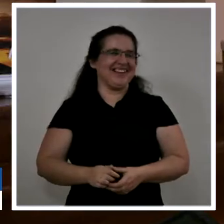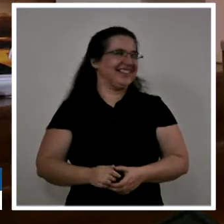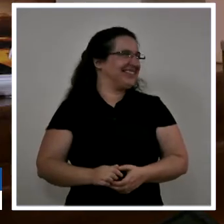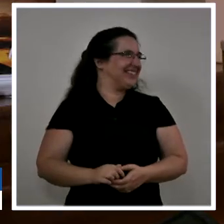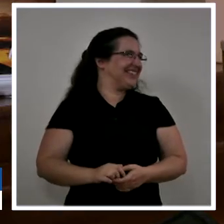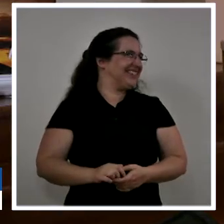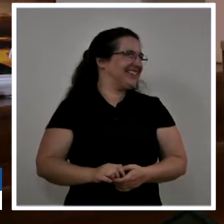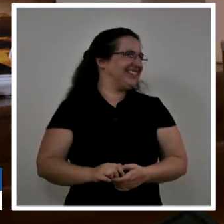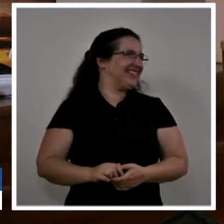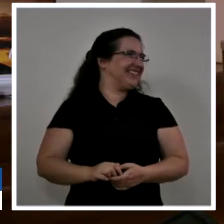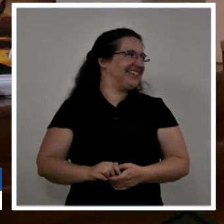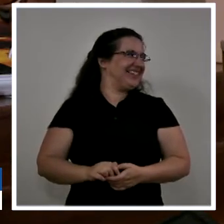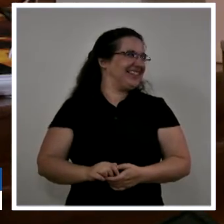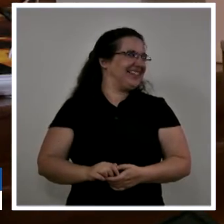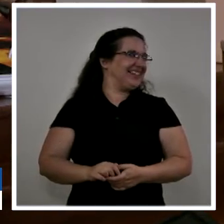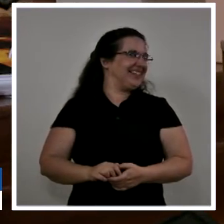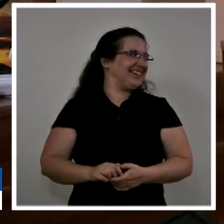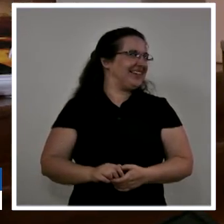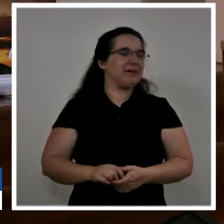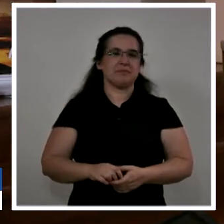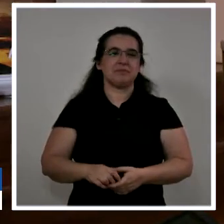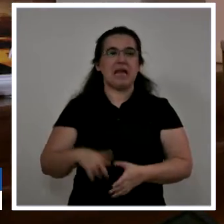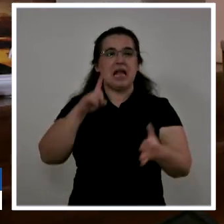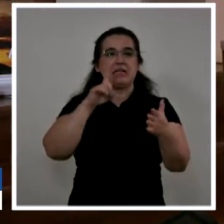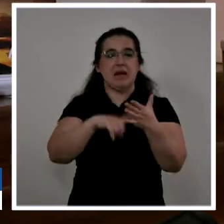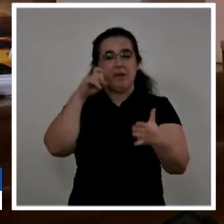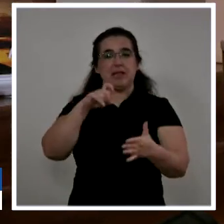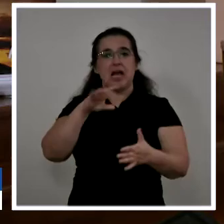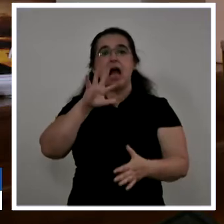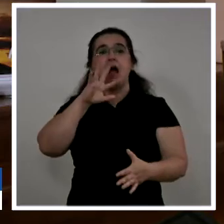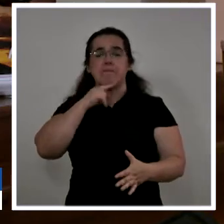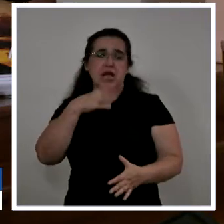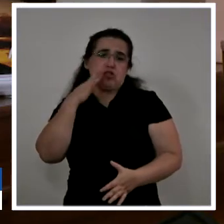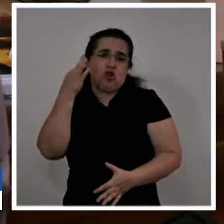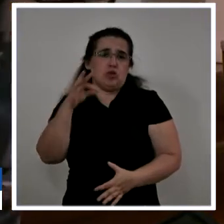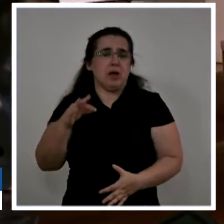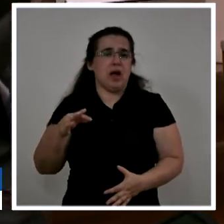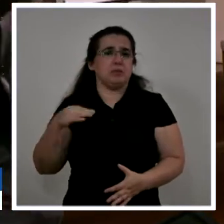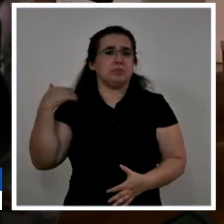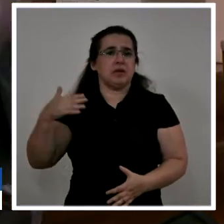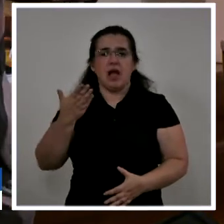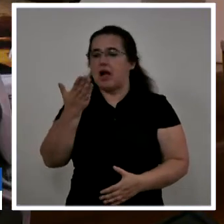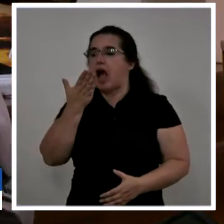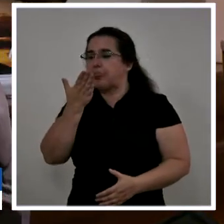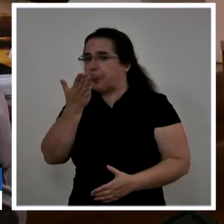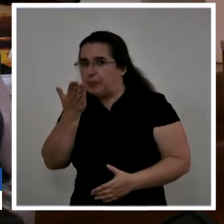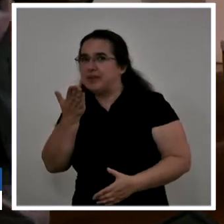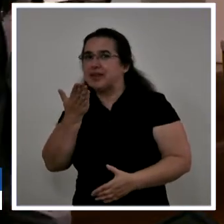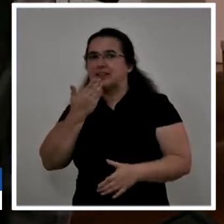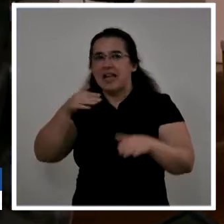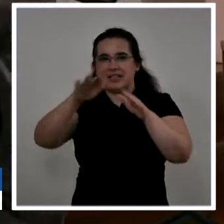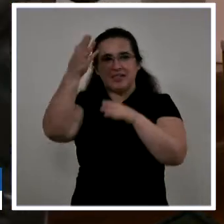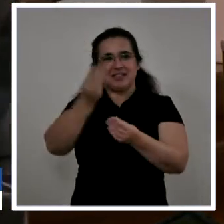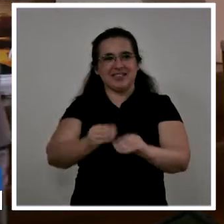I'm glad you didn't do it. Ele disse que na América é muito comum as mães cuspirem na mão e ajeitarem o cabelo da